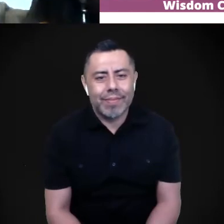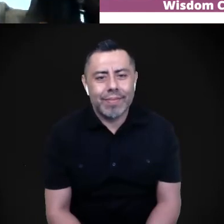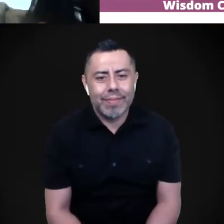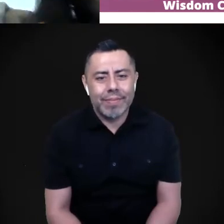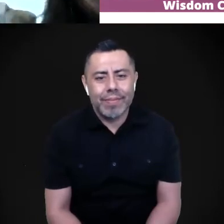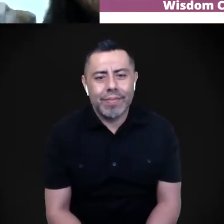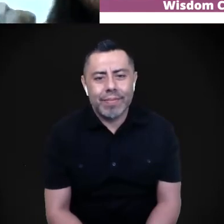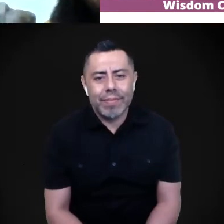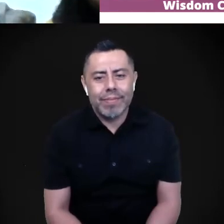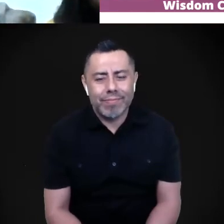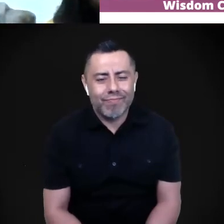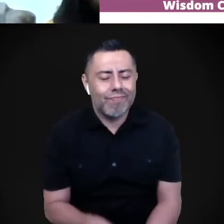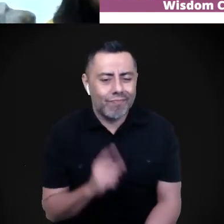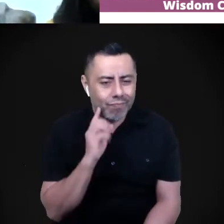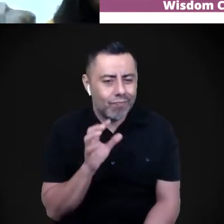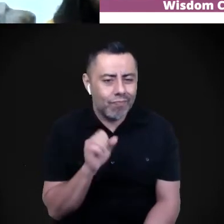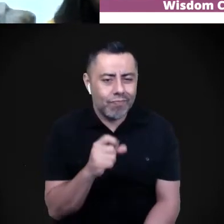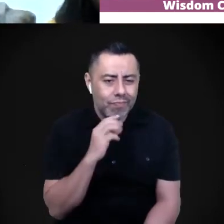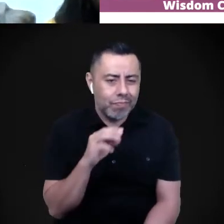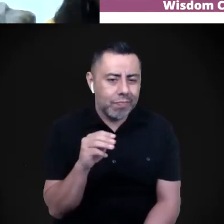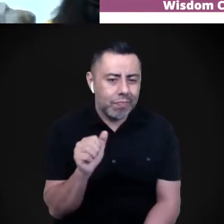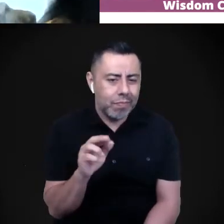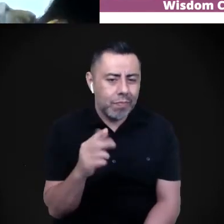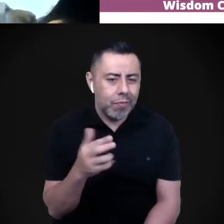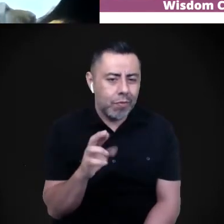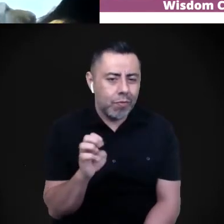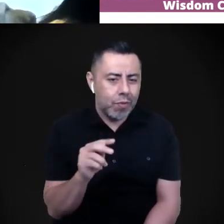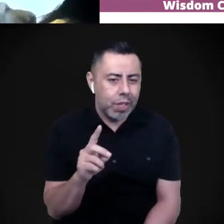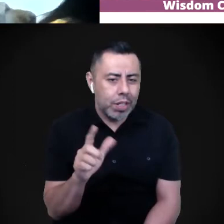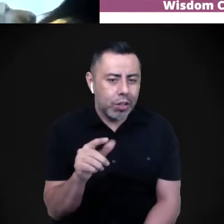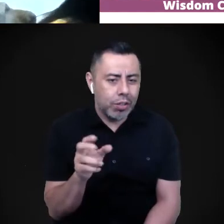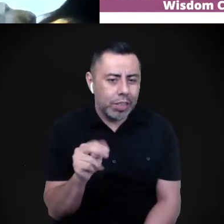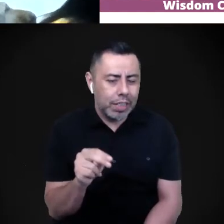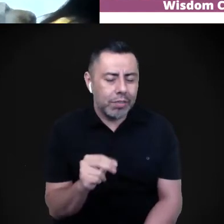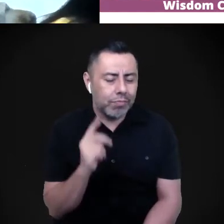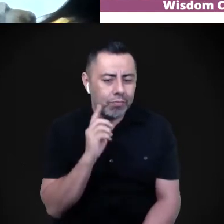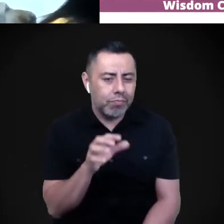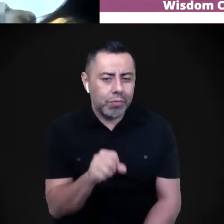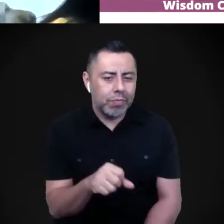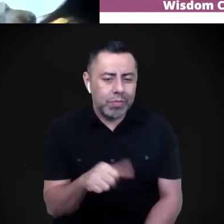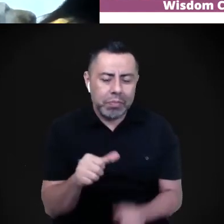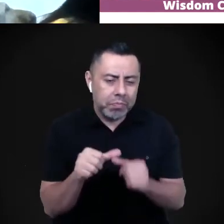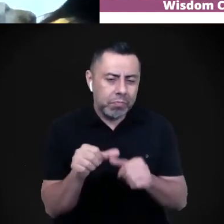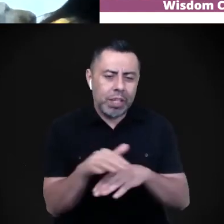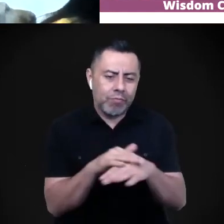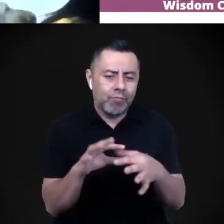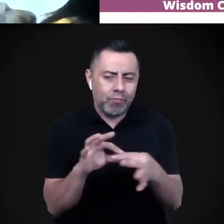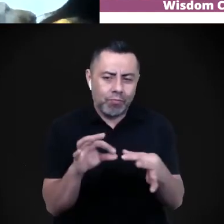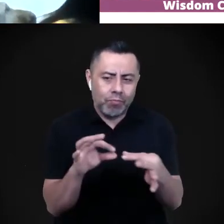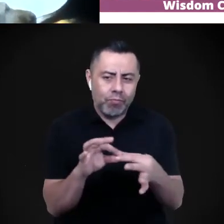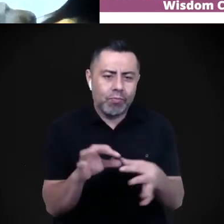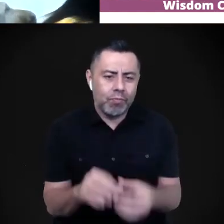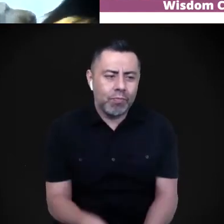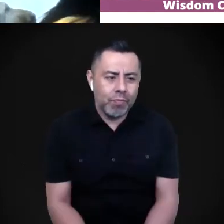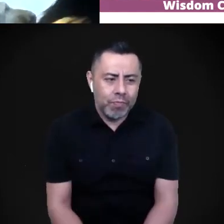Dorsan. CH Arnish in the quetra. E da banashtao.